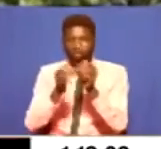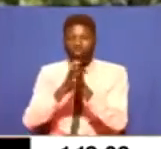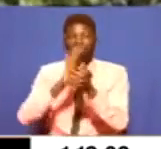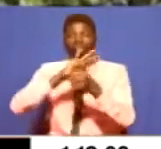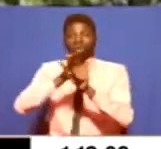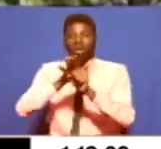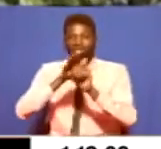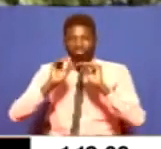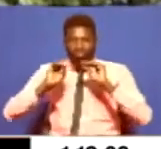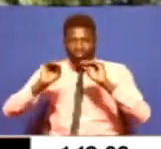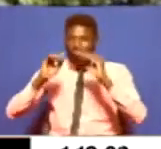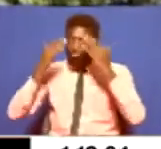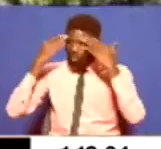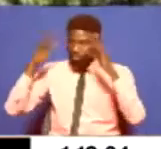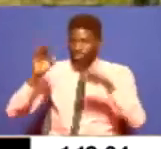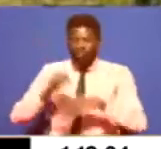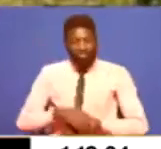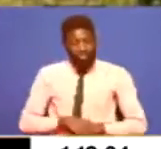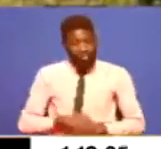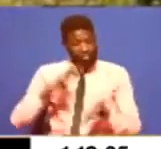Migori has so far fully vaccinated